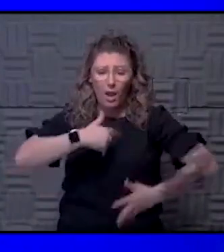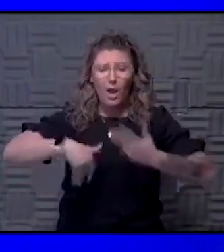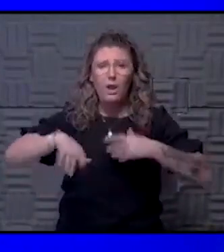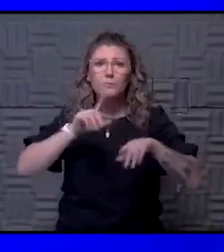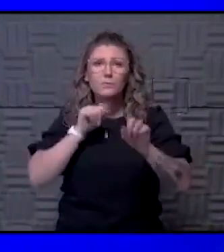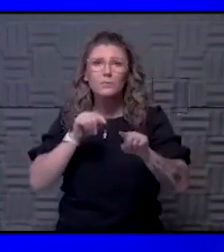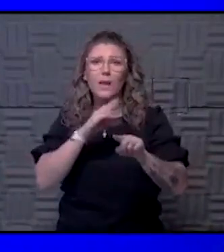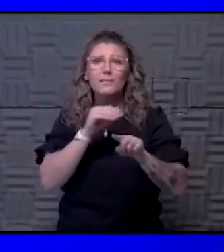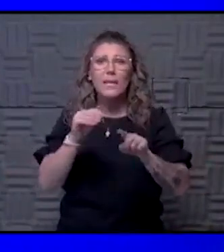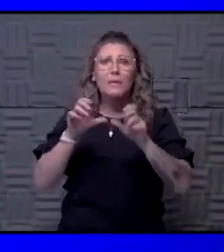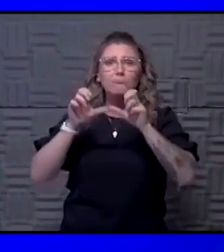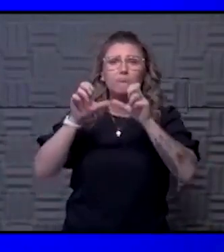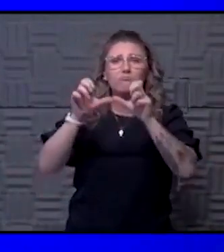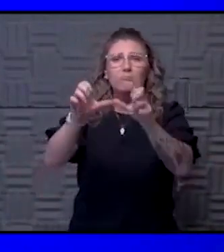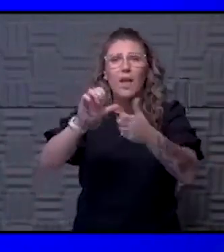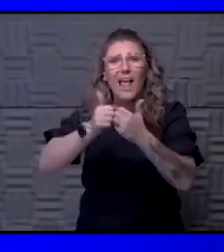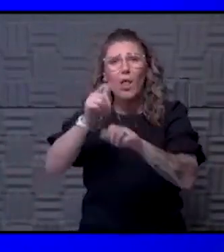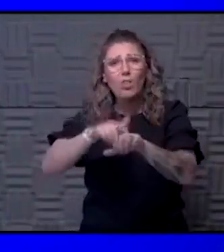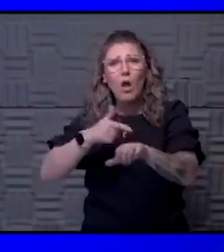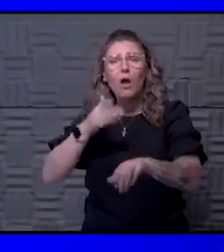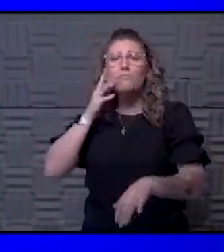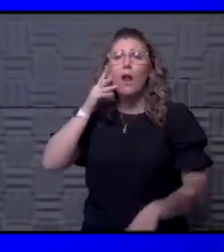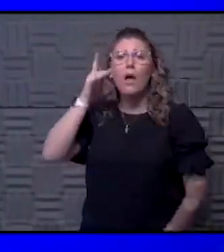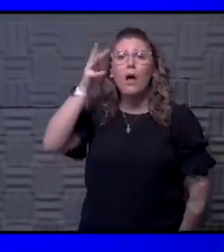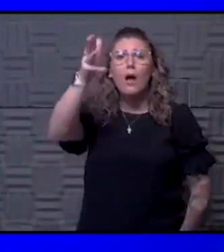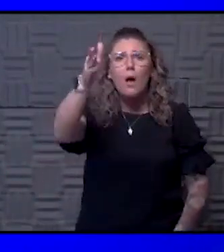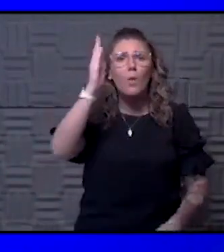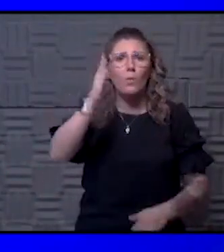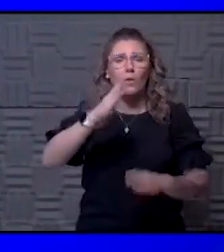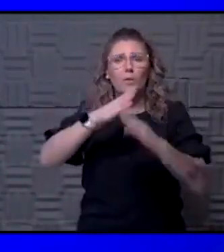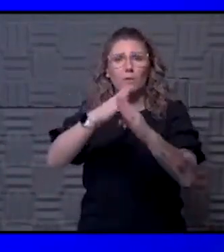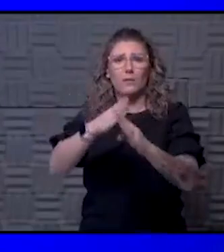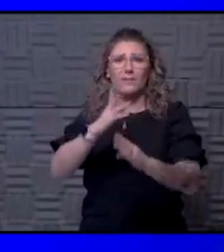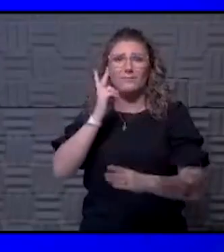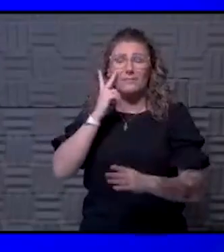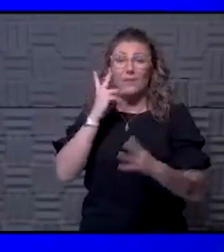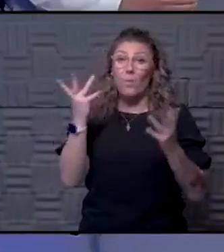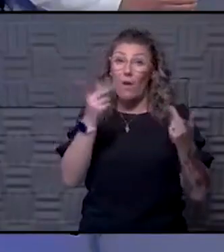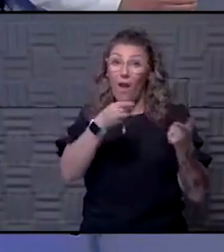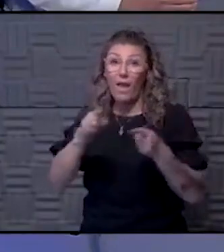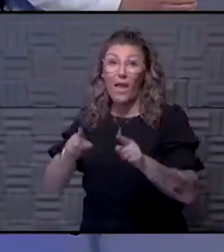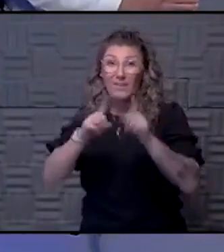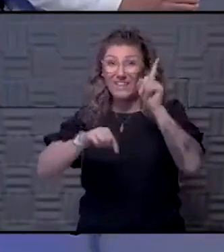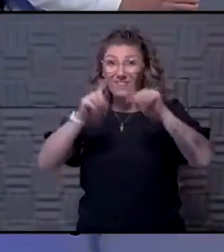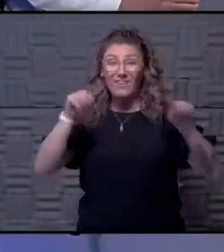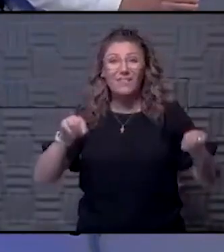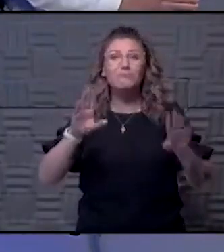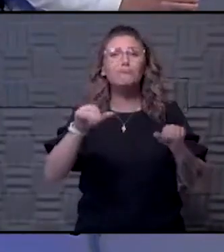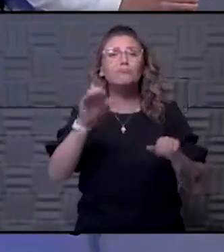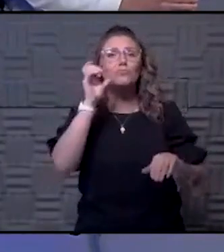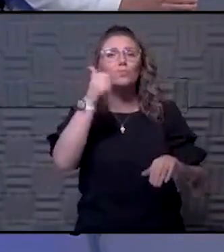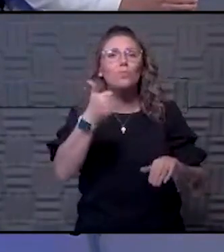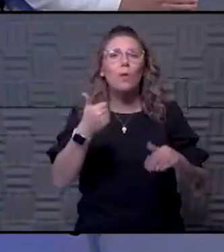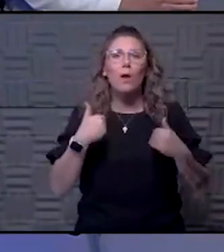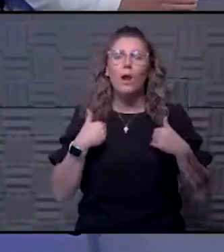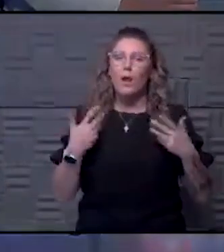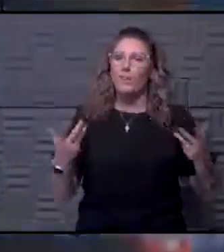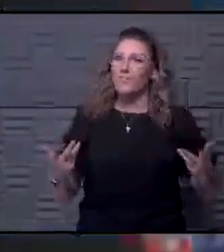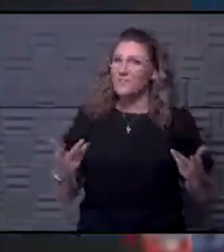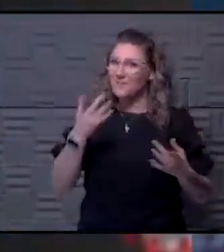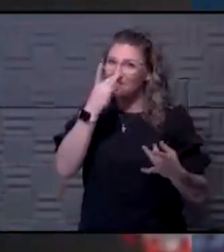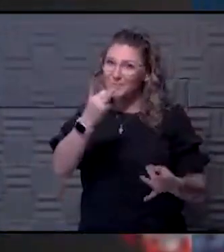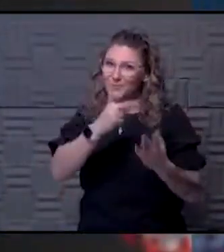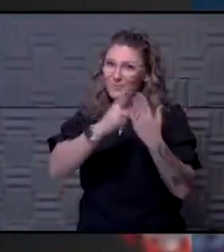immune response will last to help protect you against, especially what we see coming up is the variants. Hey, tomorrow we have a pretty